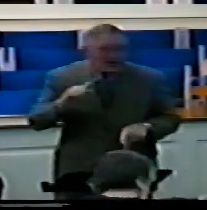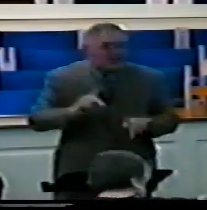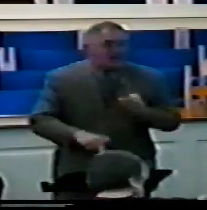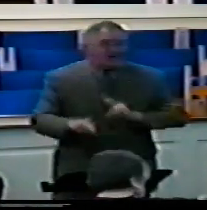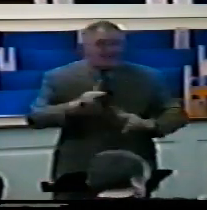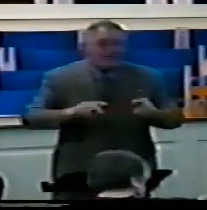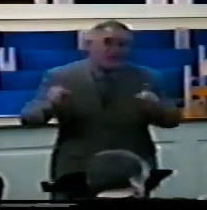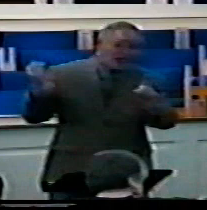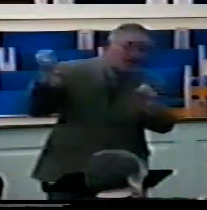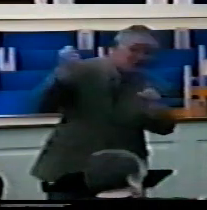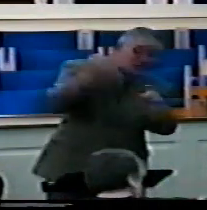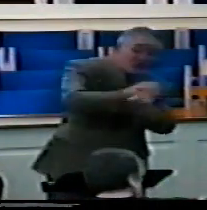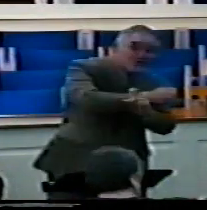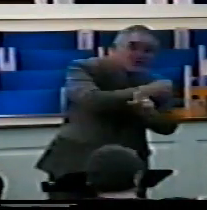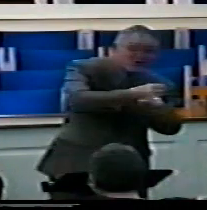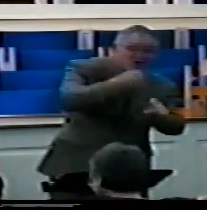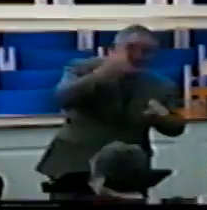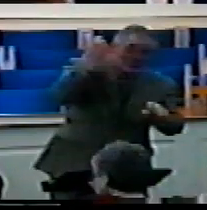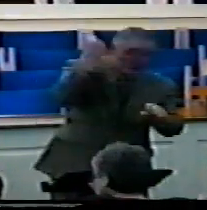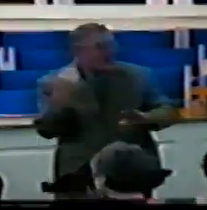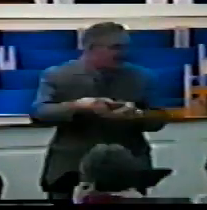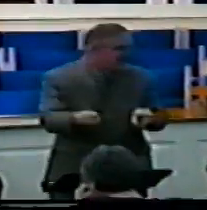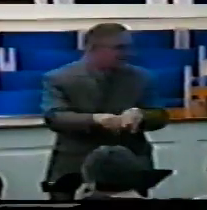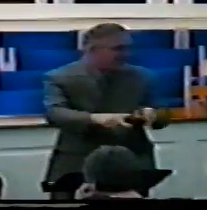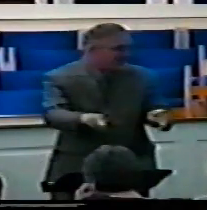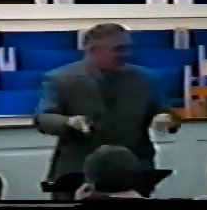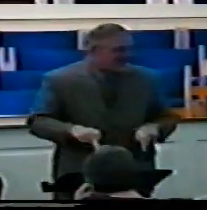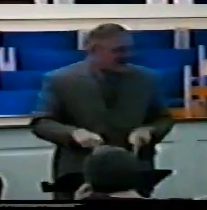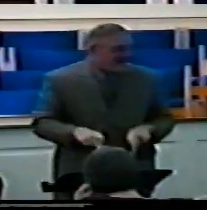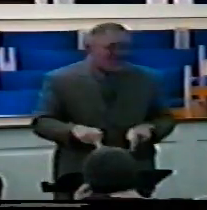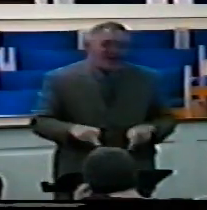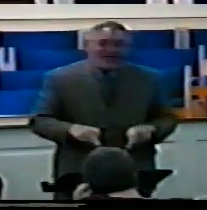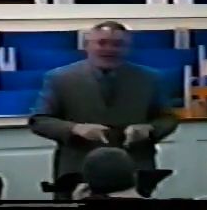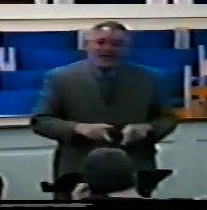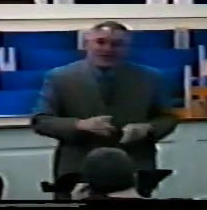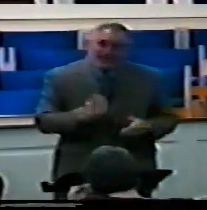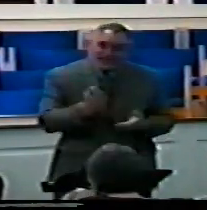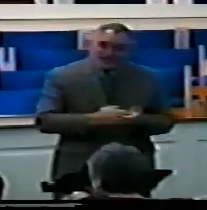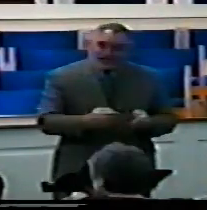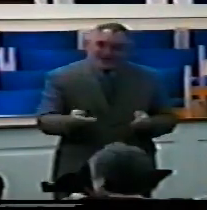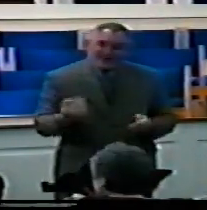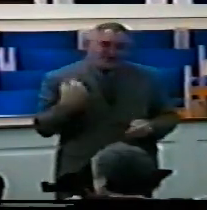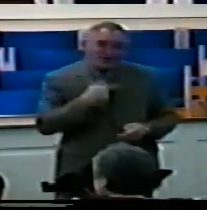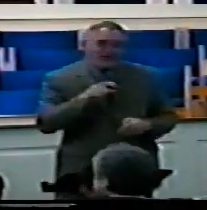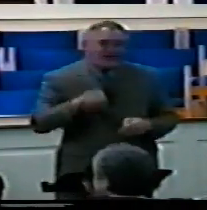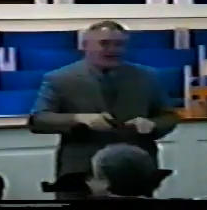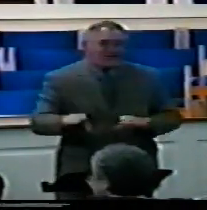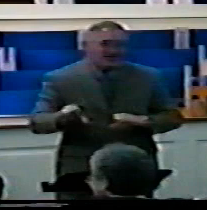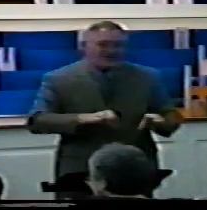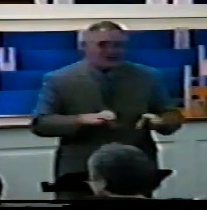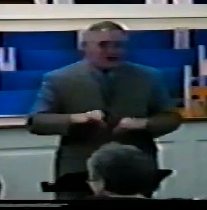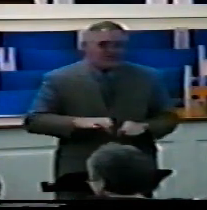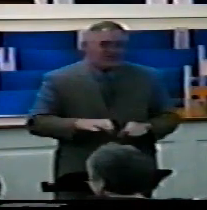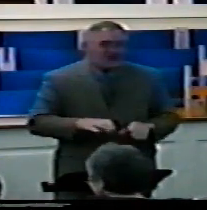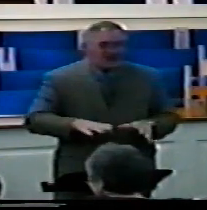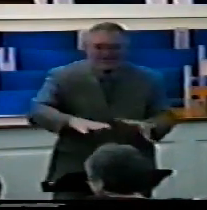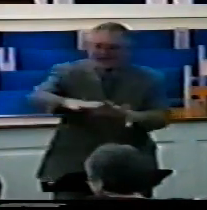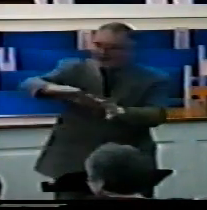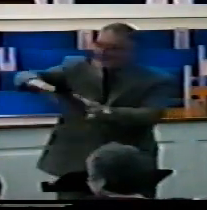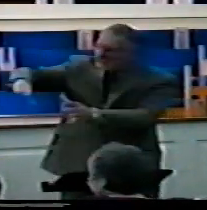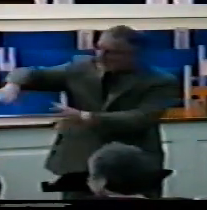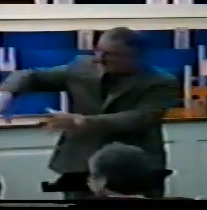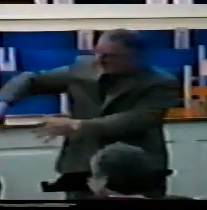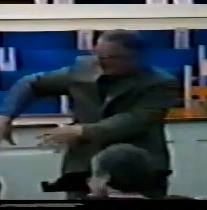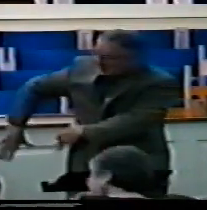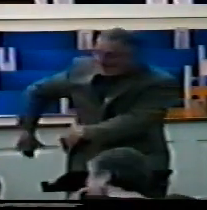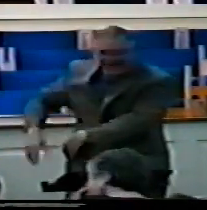very same place. Folks, there's some on. Oh, listen. I've been struck by lightning on the mission field. Had